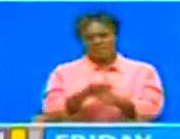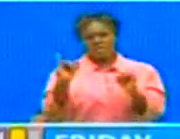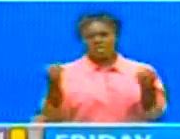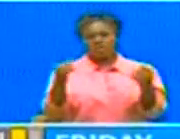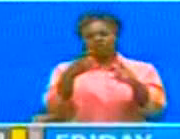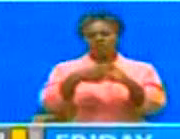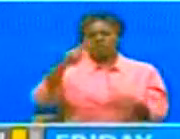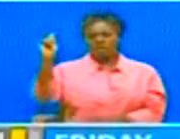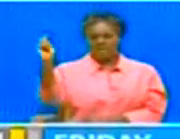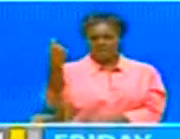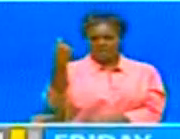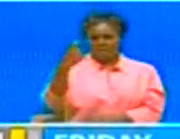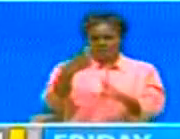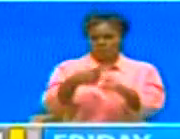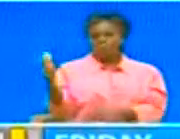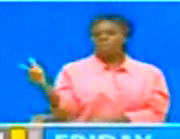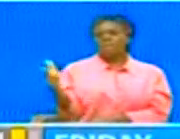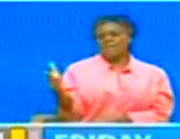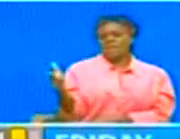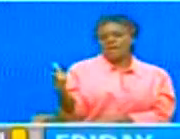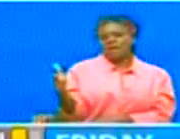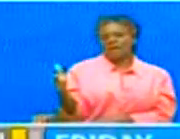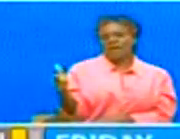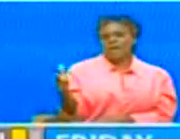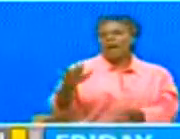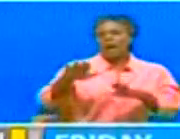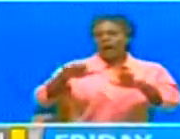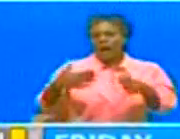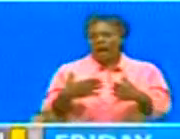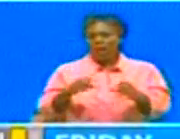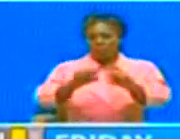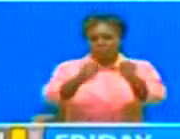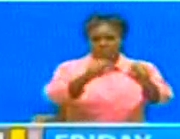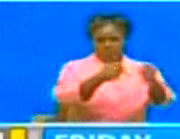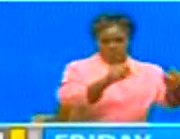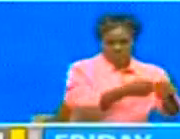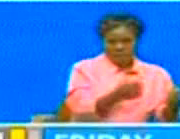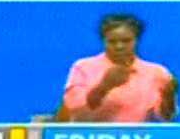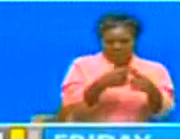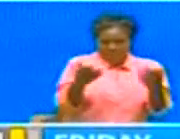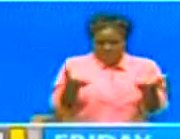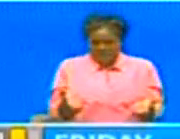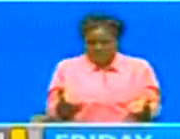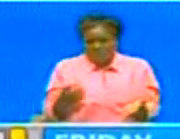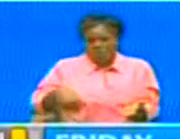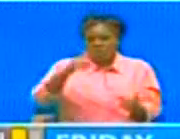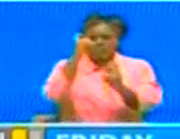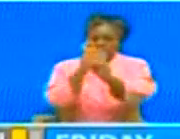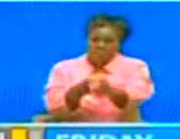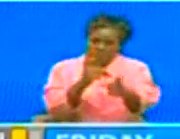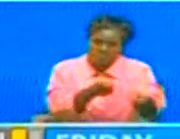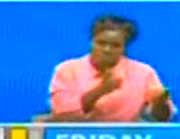from Kenya, especially from the media, mm-hmm. is just how disastrous we are. Mm-hmm. But here we were winning awards, mm-hmm.